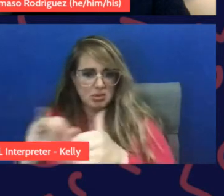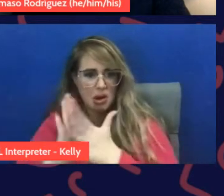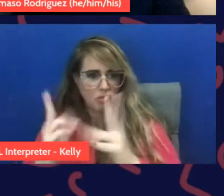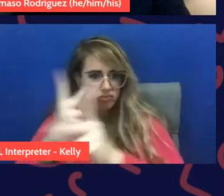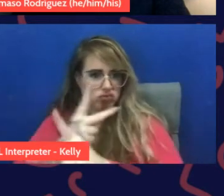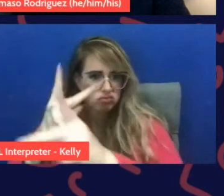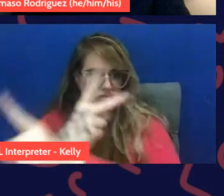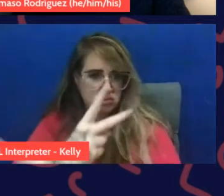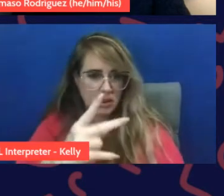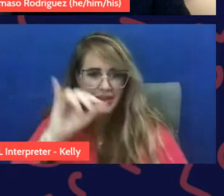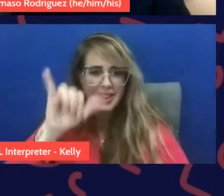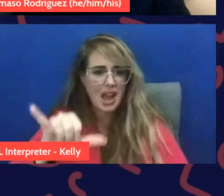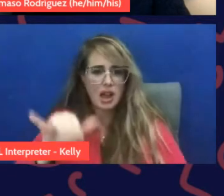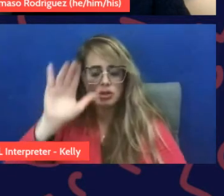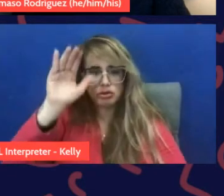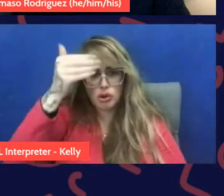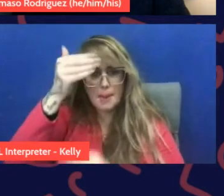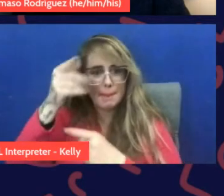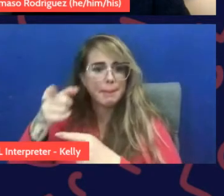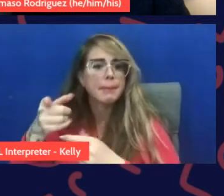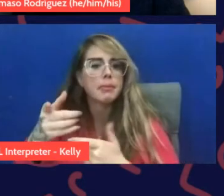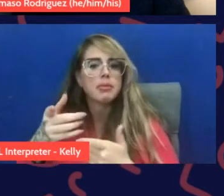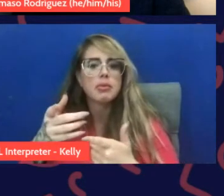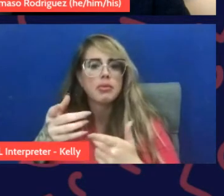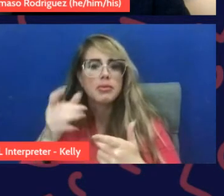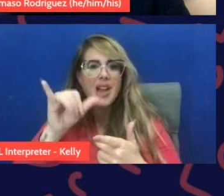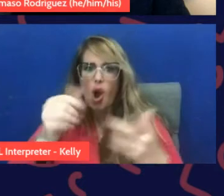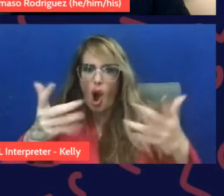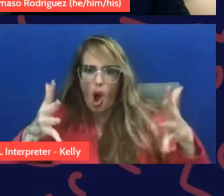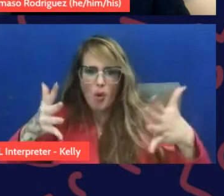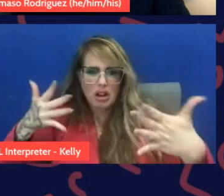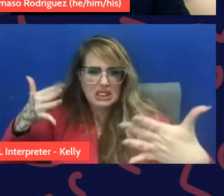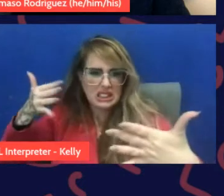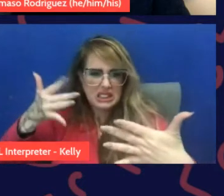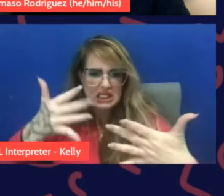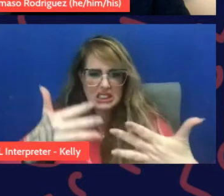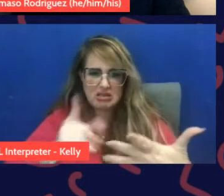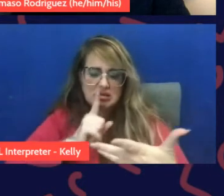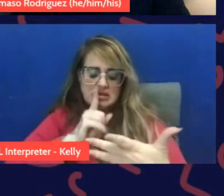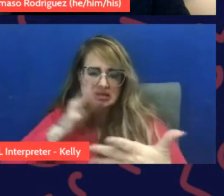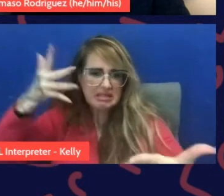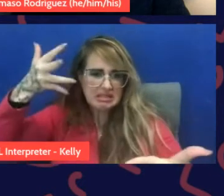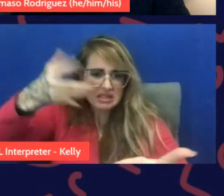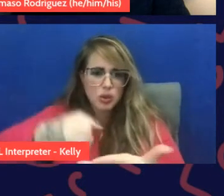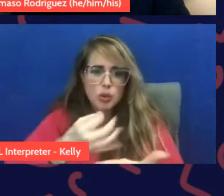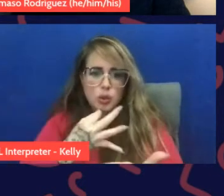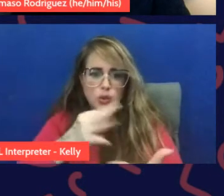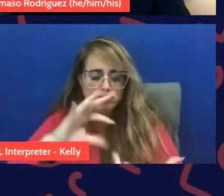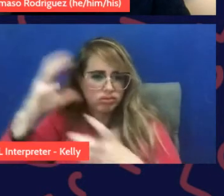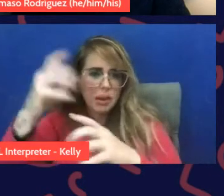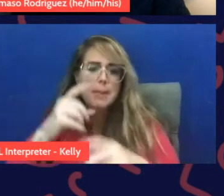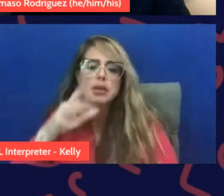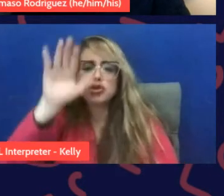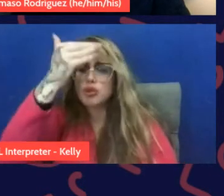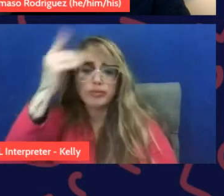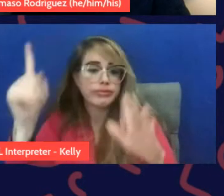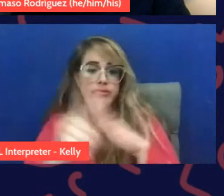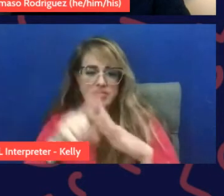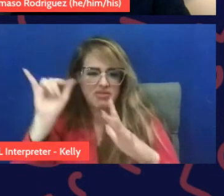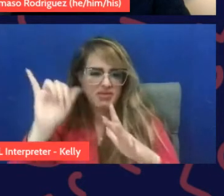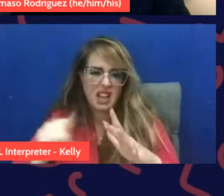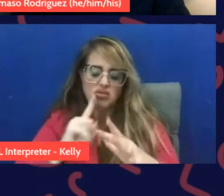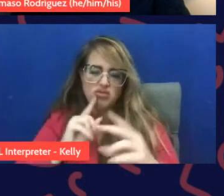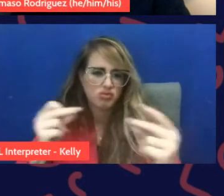It was about like pulling the trigger on a thing that was already sort of architectured, right? And so I think there was a moment